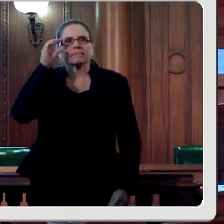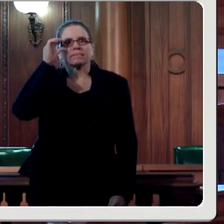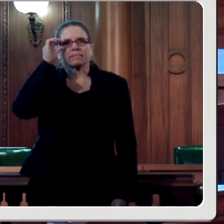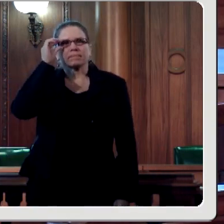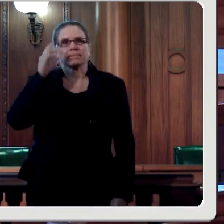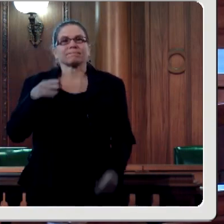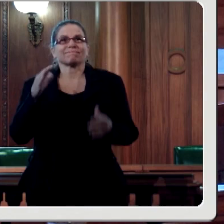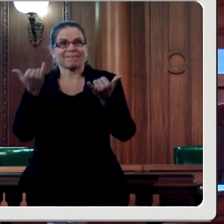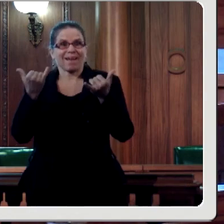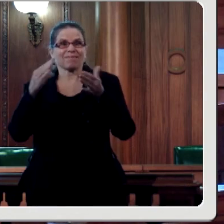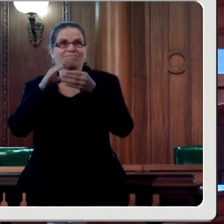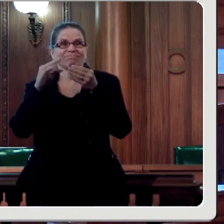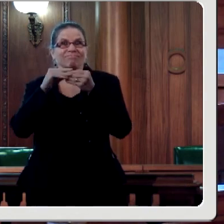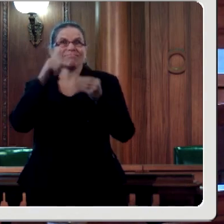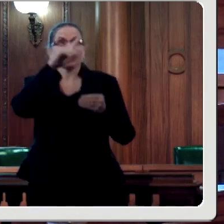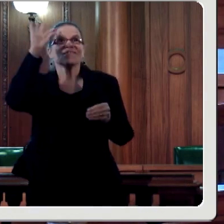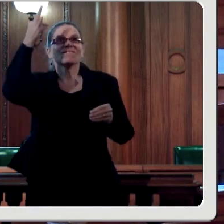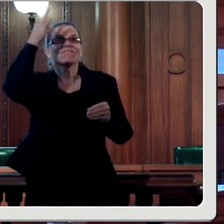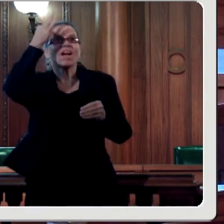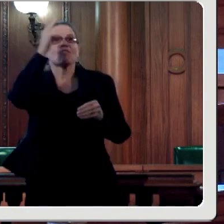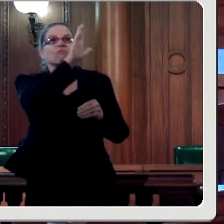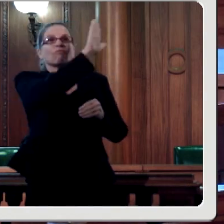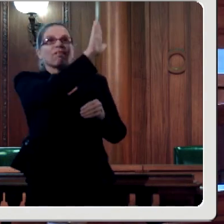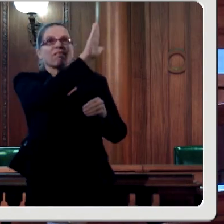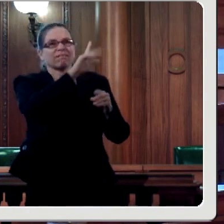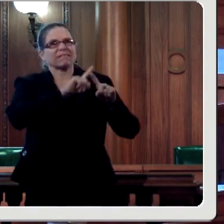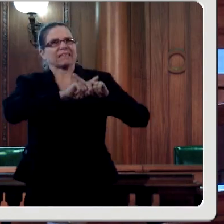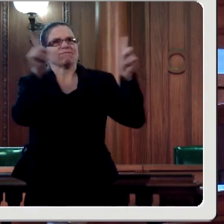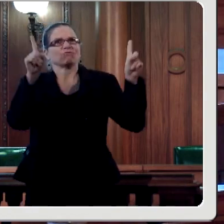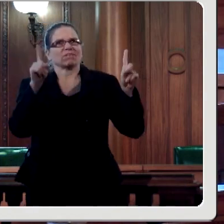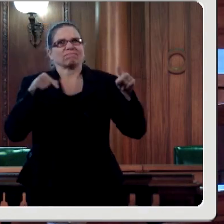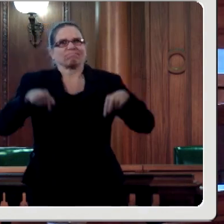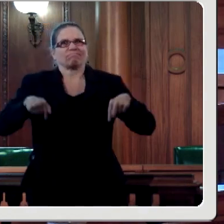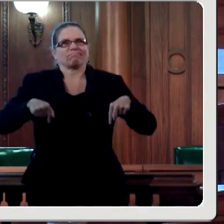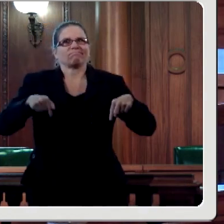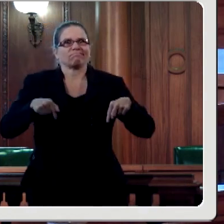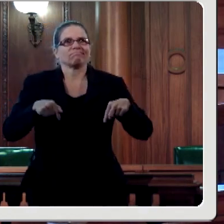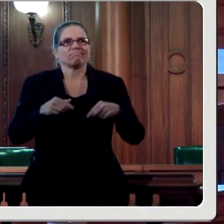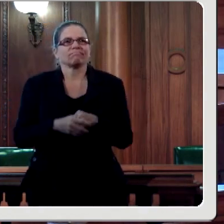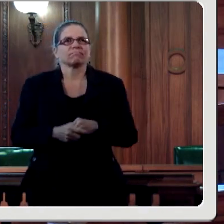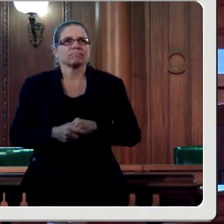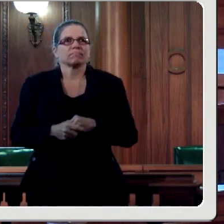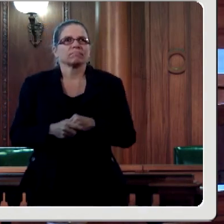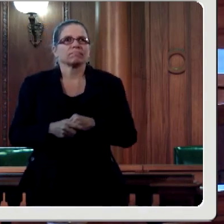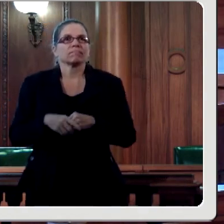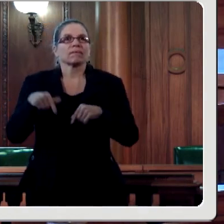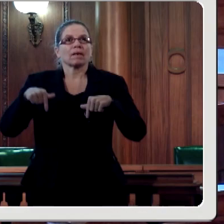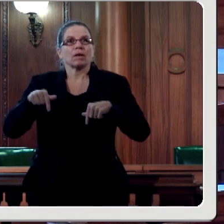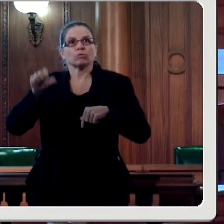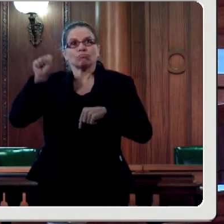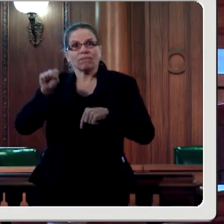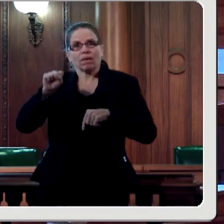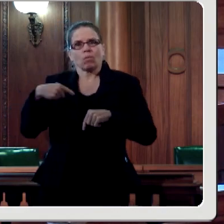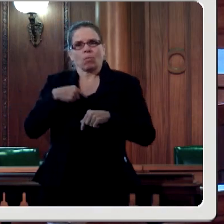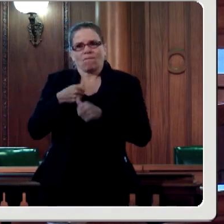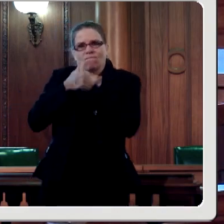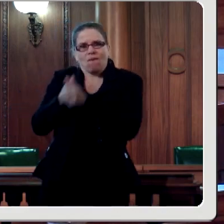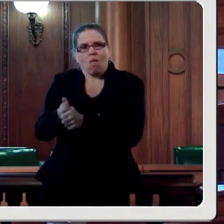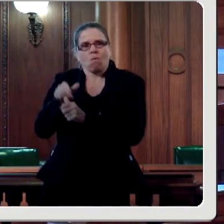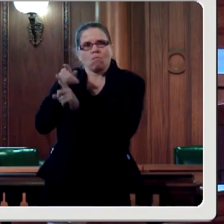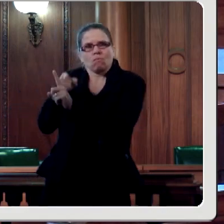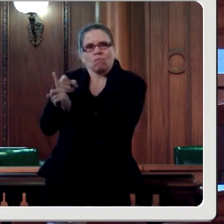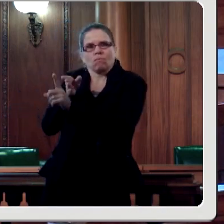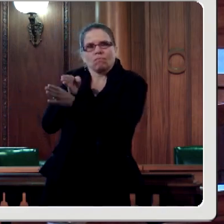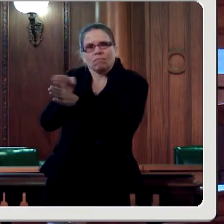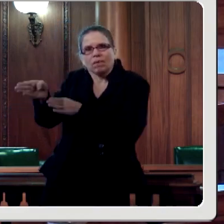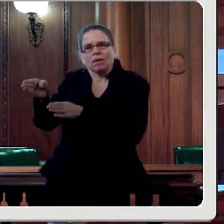and we've indicated that many a times, basing this on science, public health, and medicine,